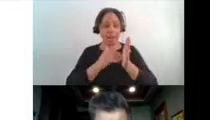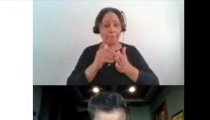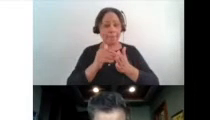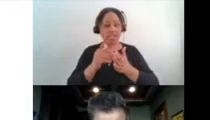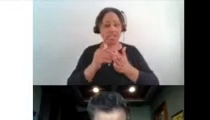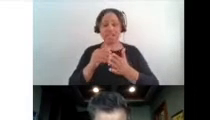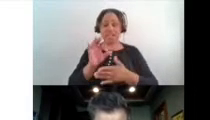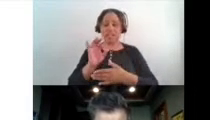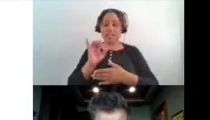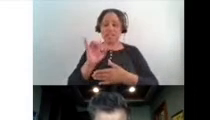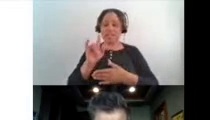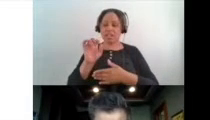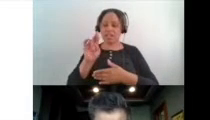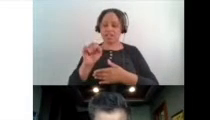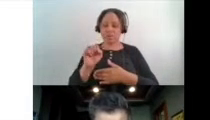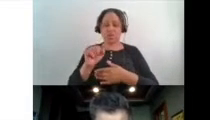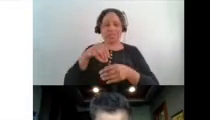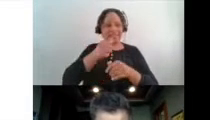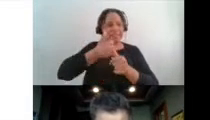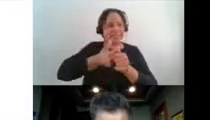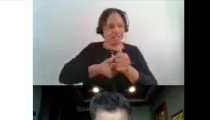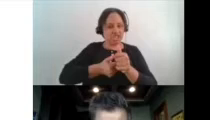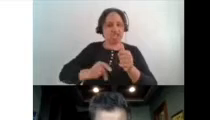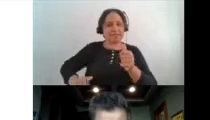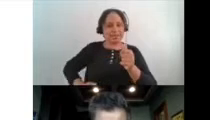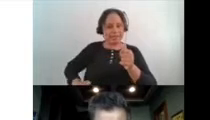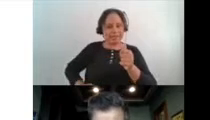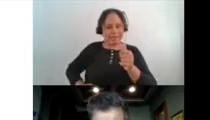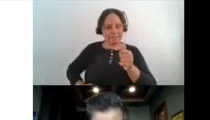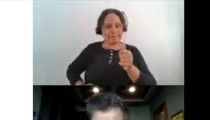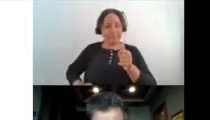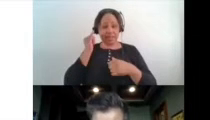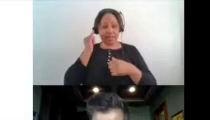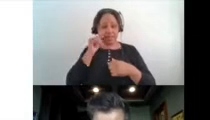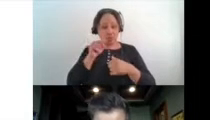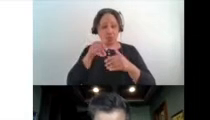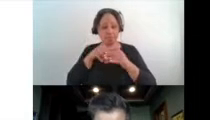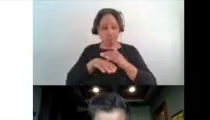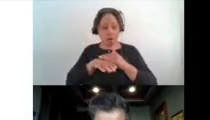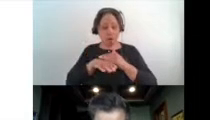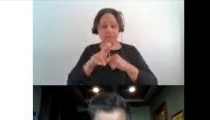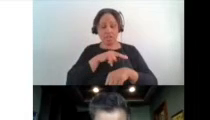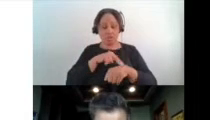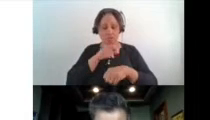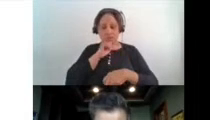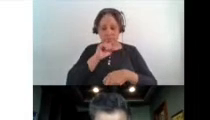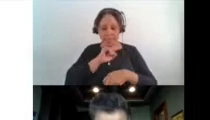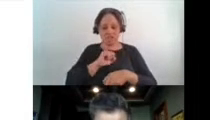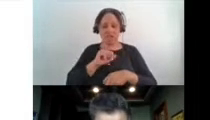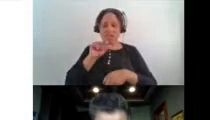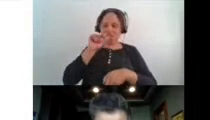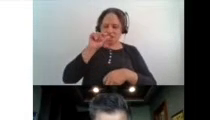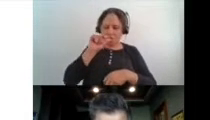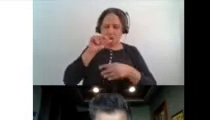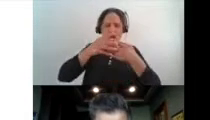kidney if you're born of normal age and normal gestational age. And so they're very tiny blood vessels. And so what you